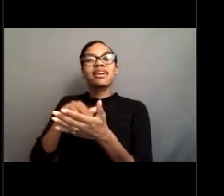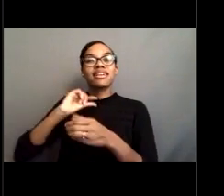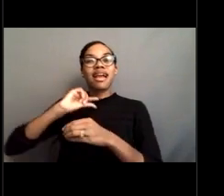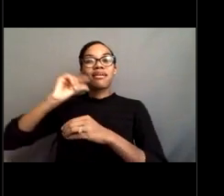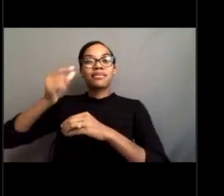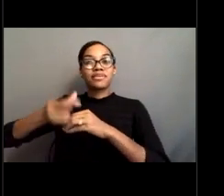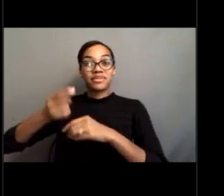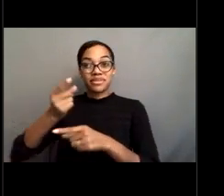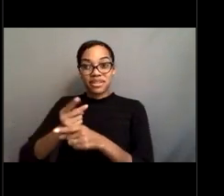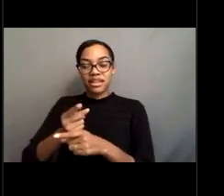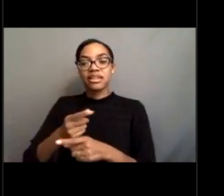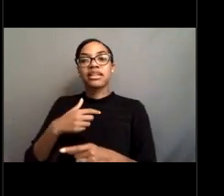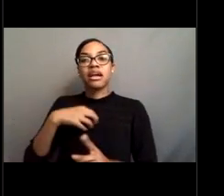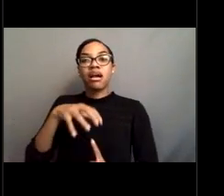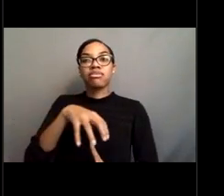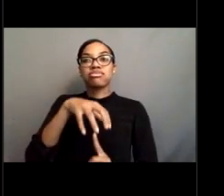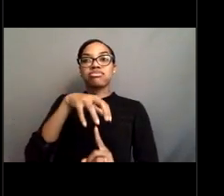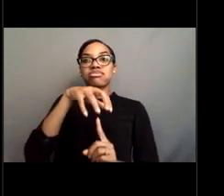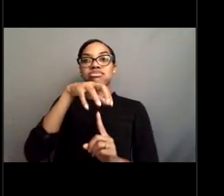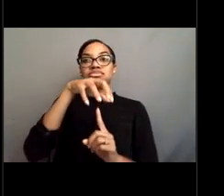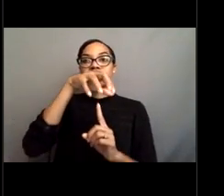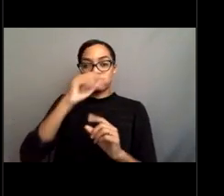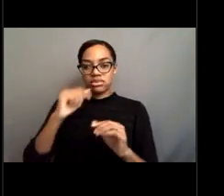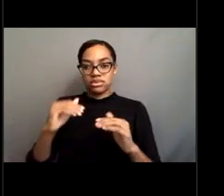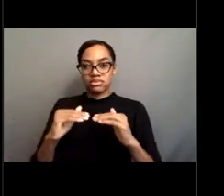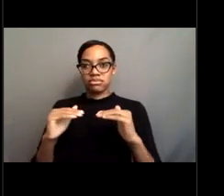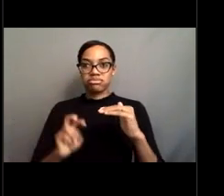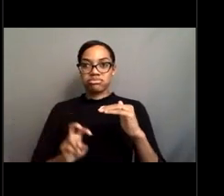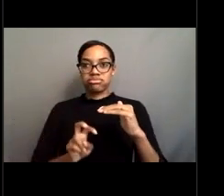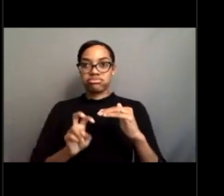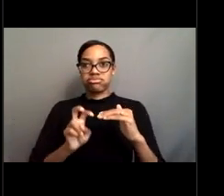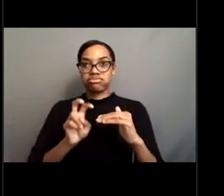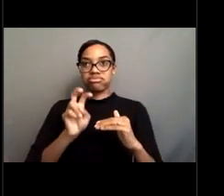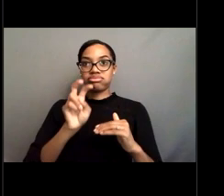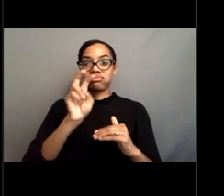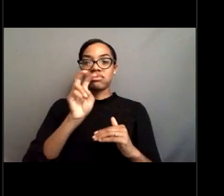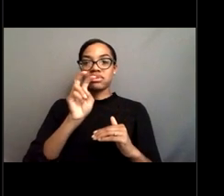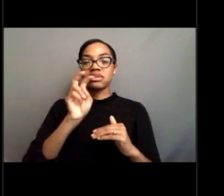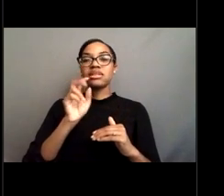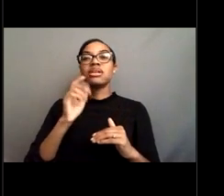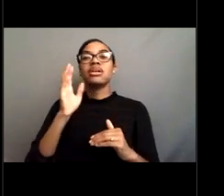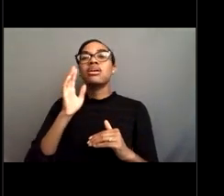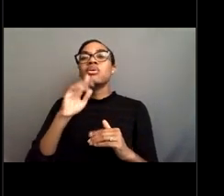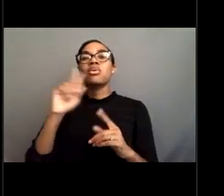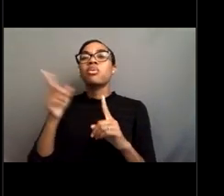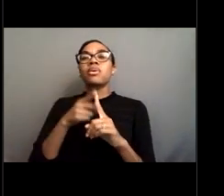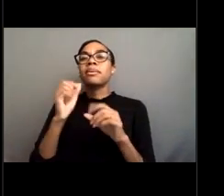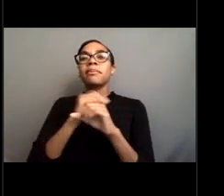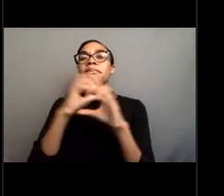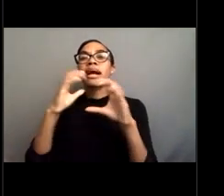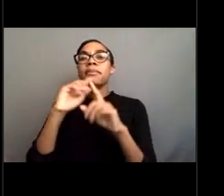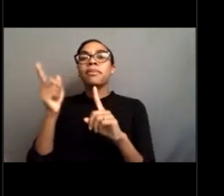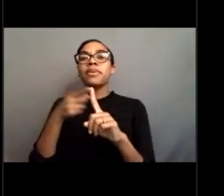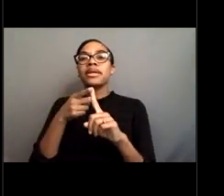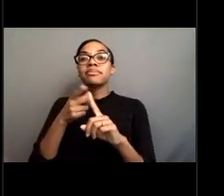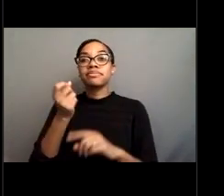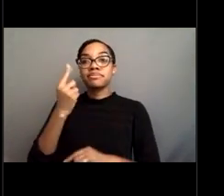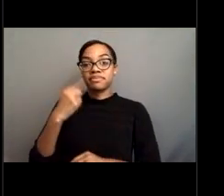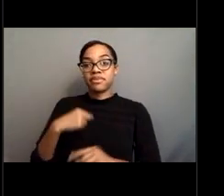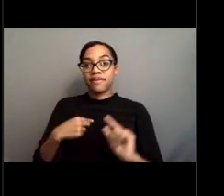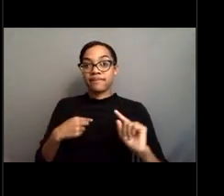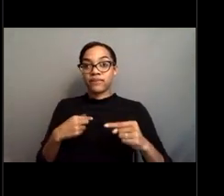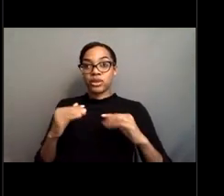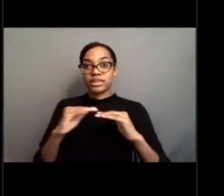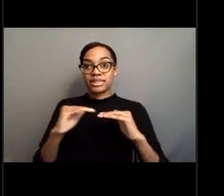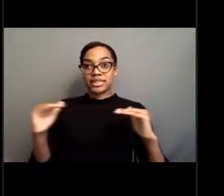you see here, our weather balloon goes up, it gets up into the second layer of the atmosphere. The troposphere is where we